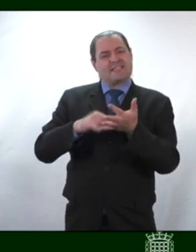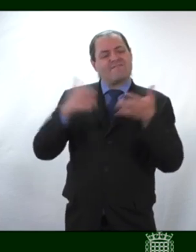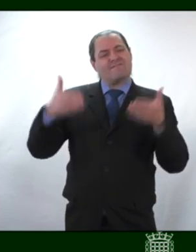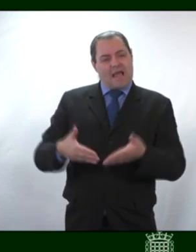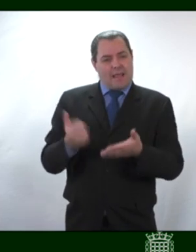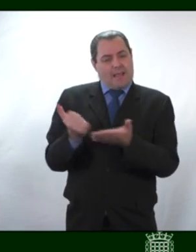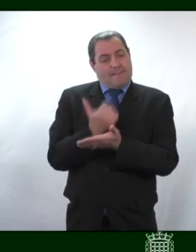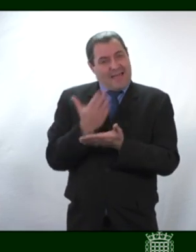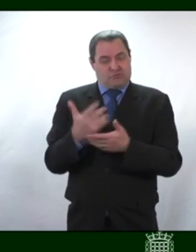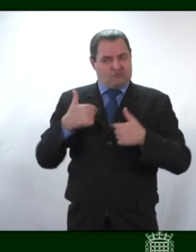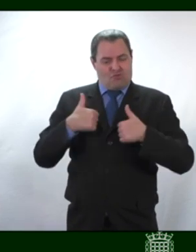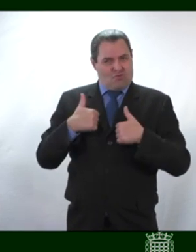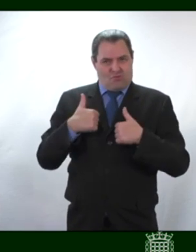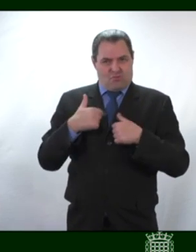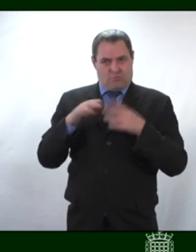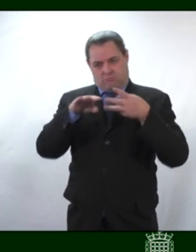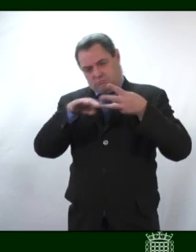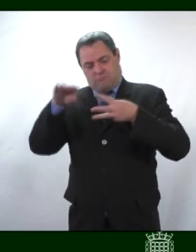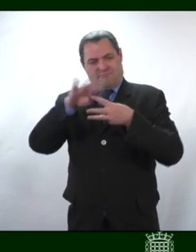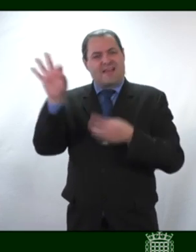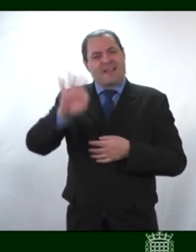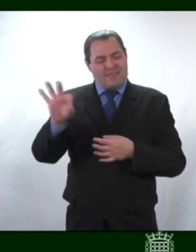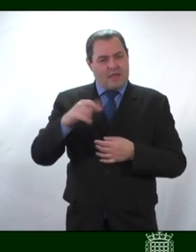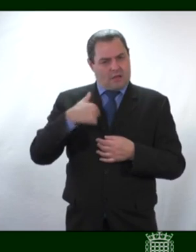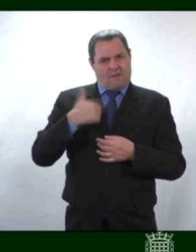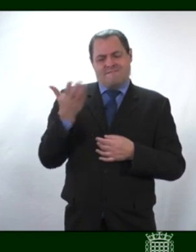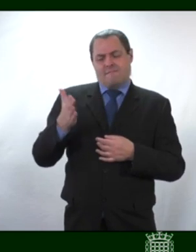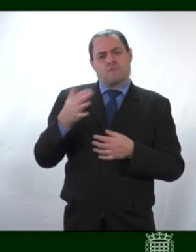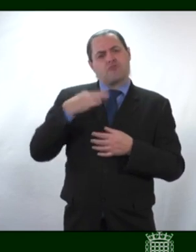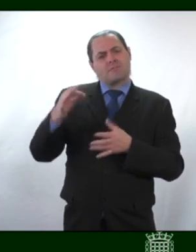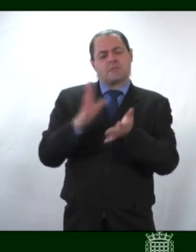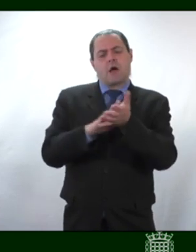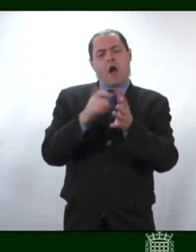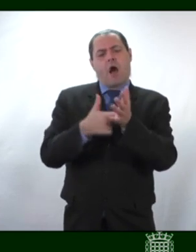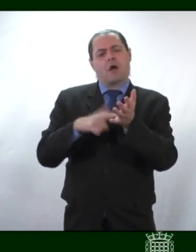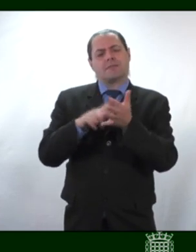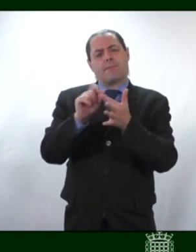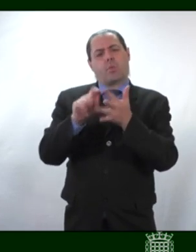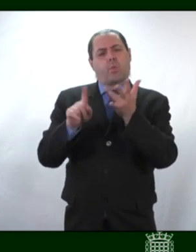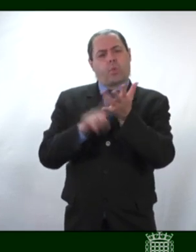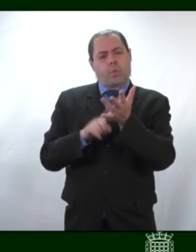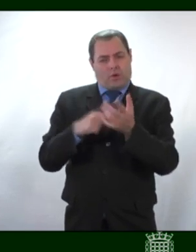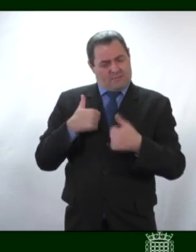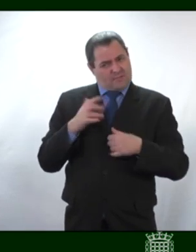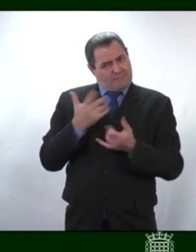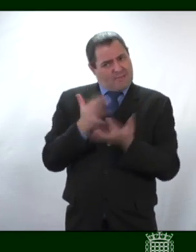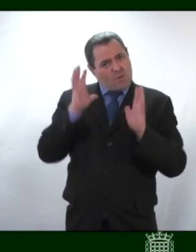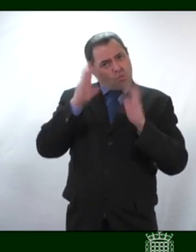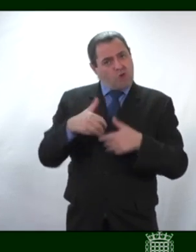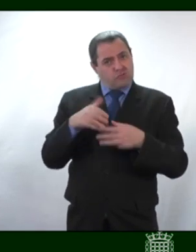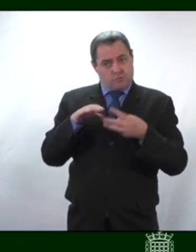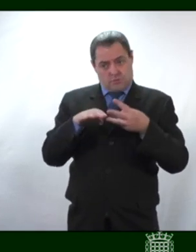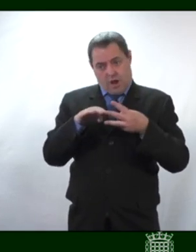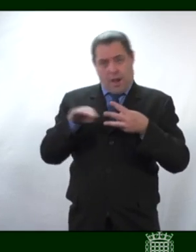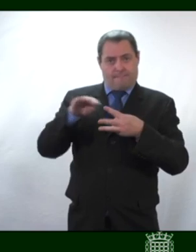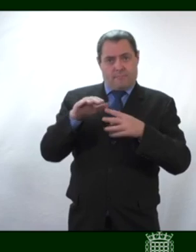Hartlepool are confused and seething with anger. They're concerned about moving to Tier 3 with all the health and economic impacts that will bring.